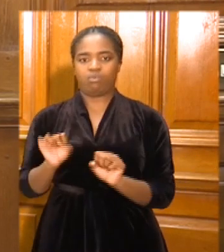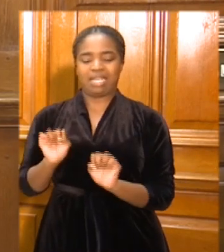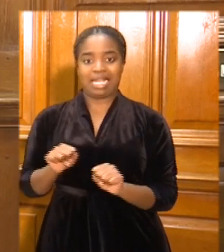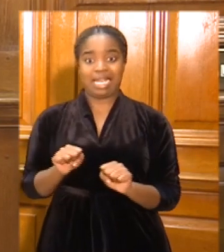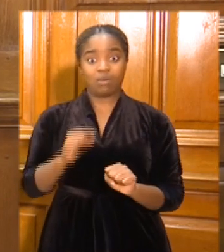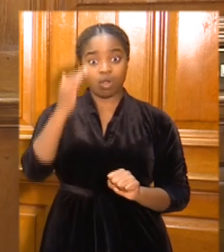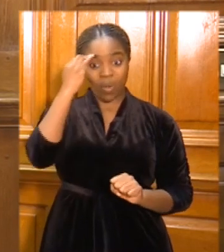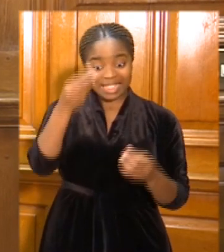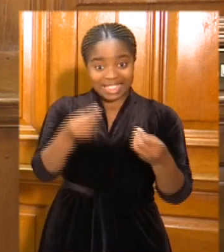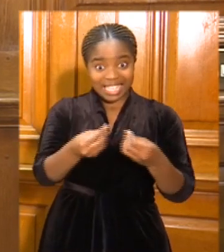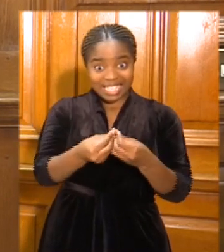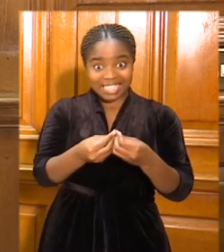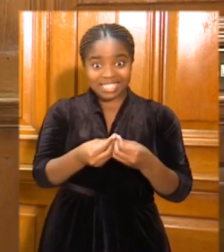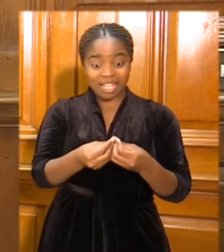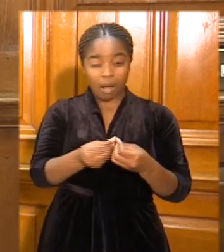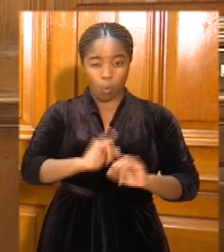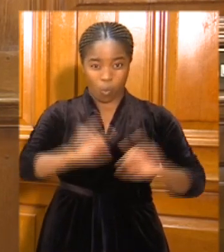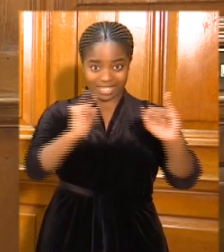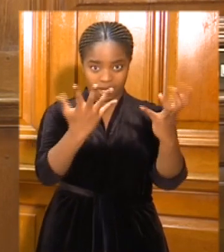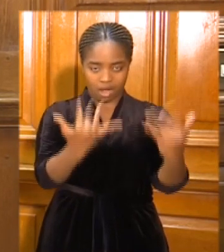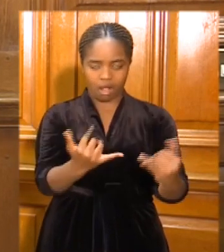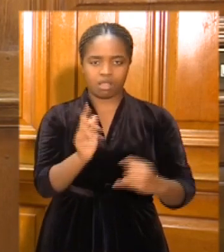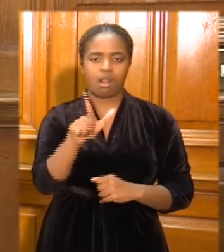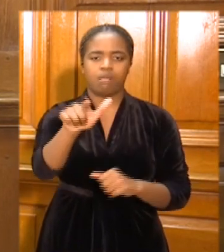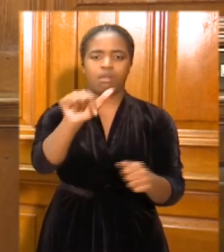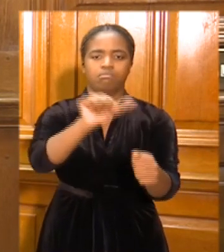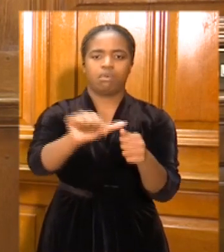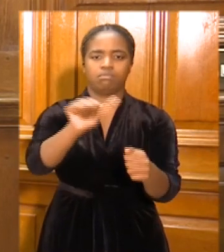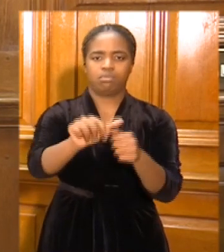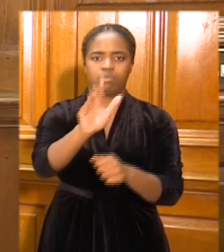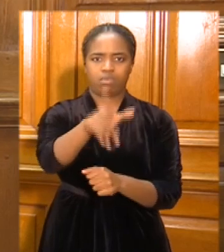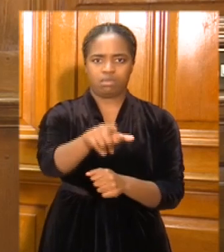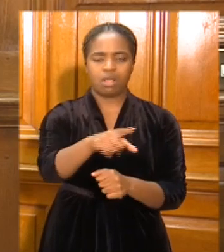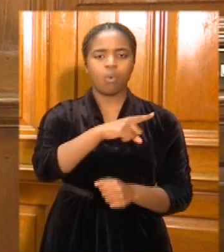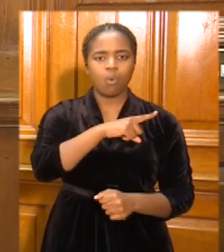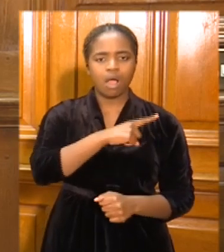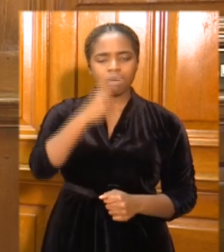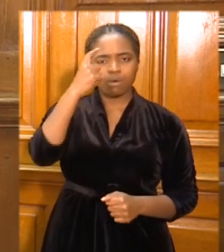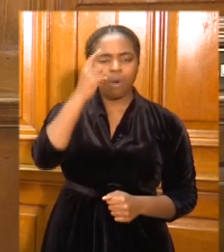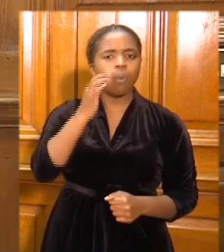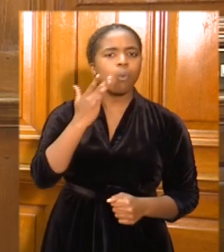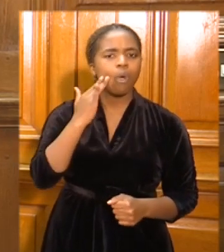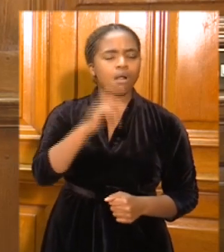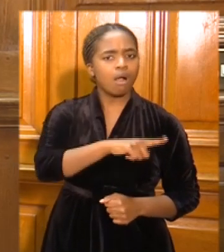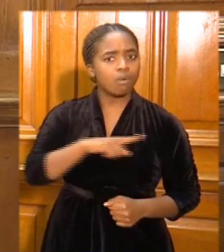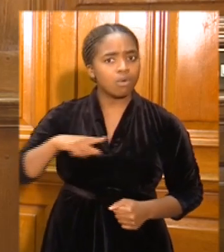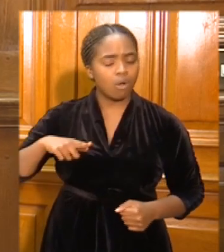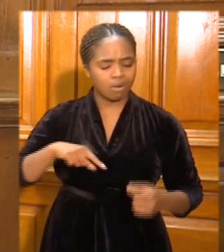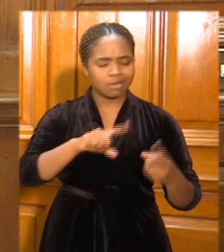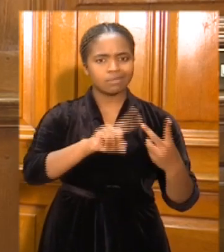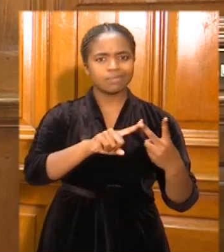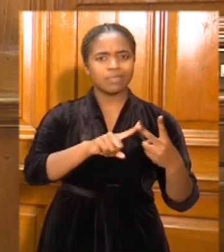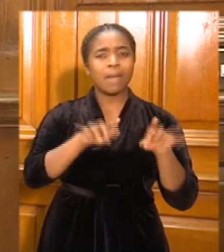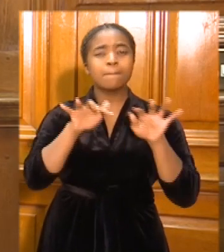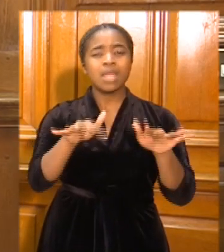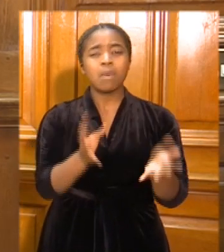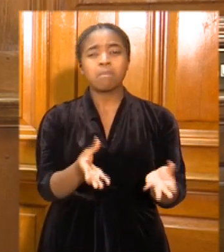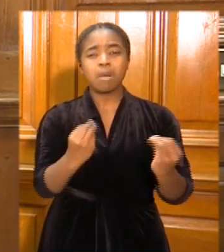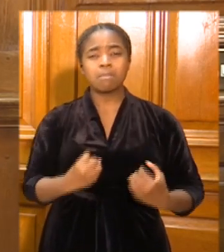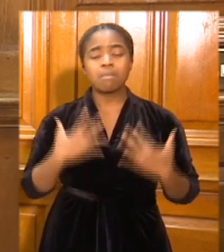Secondly, and most importantly, they tell us that the duration, scale, and impact of